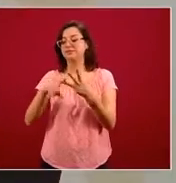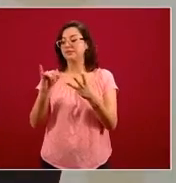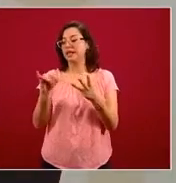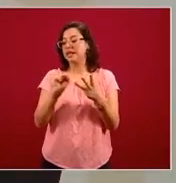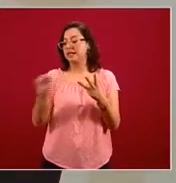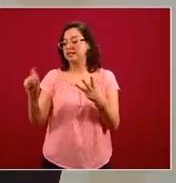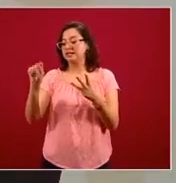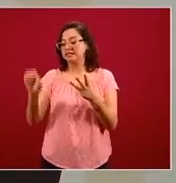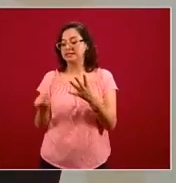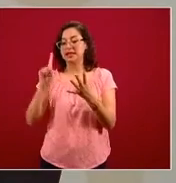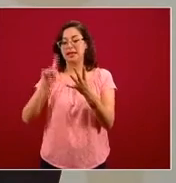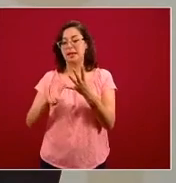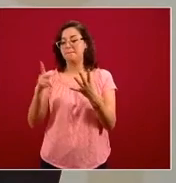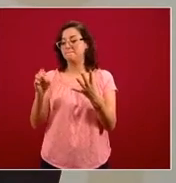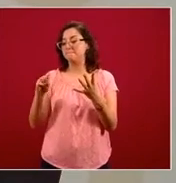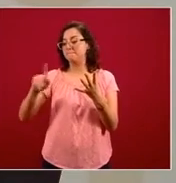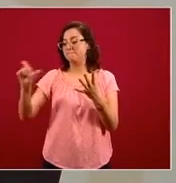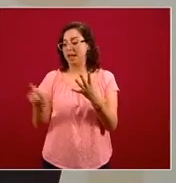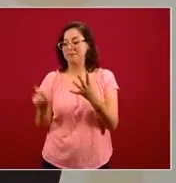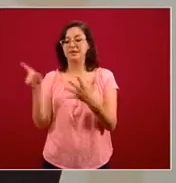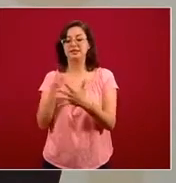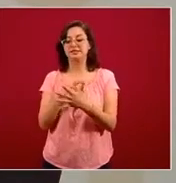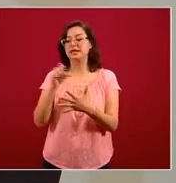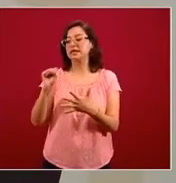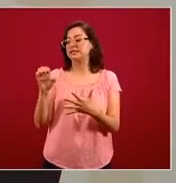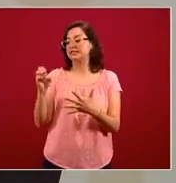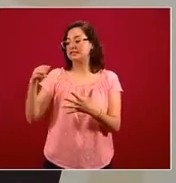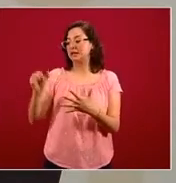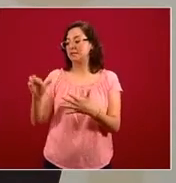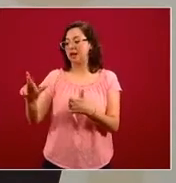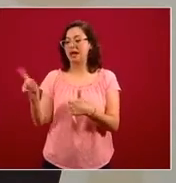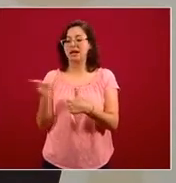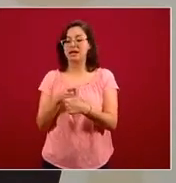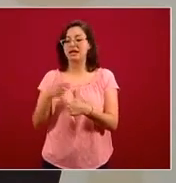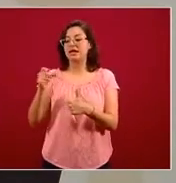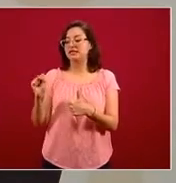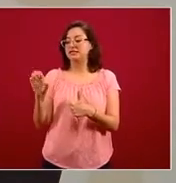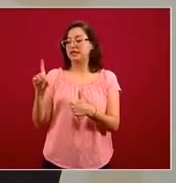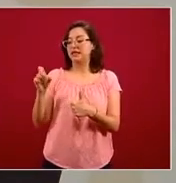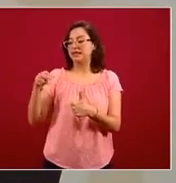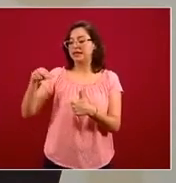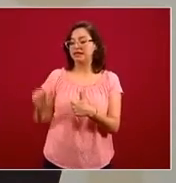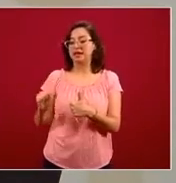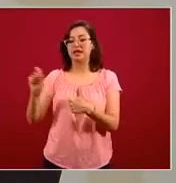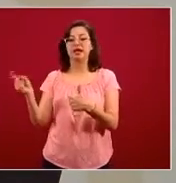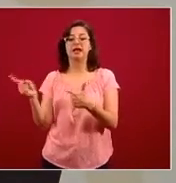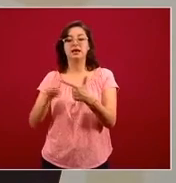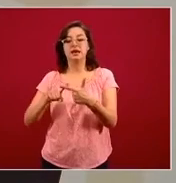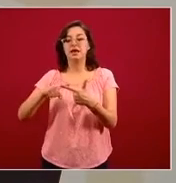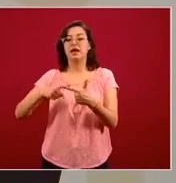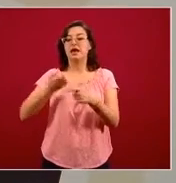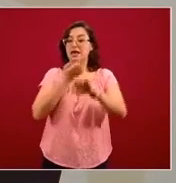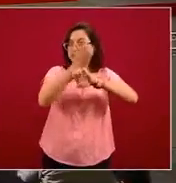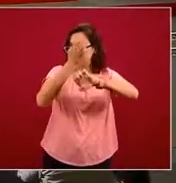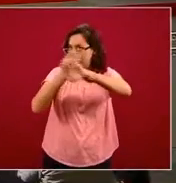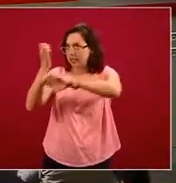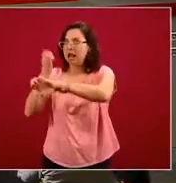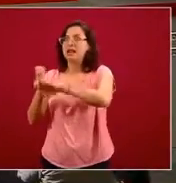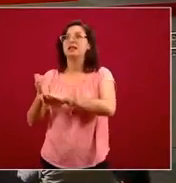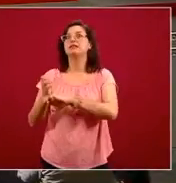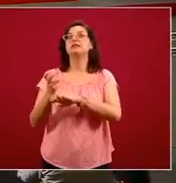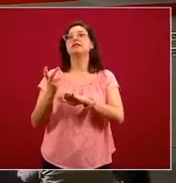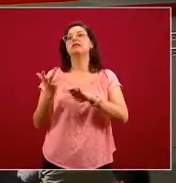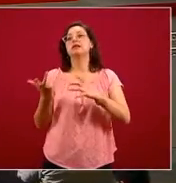there's Eastay, we have Pemex Medical Services, we have the Navy Medical Services, State